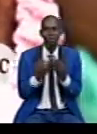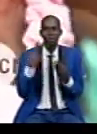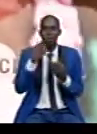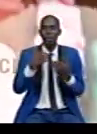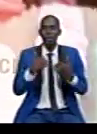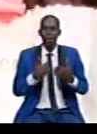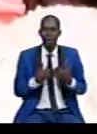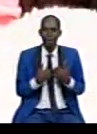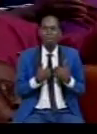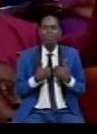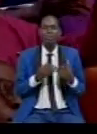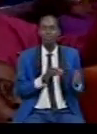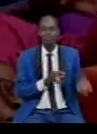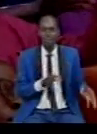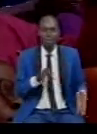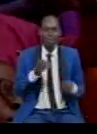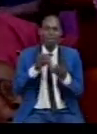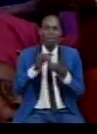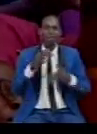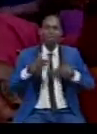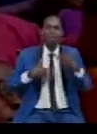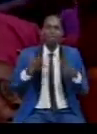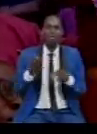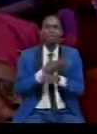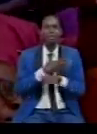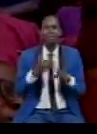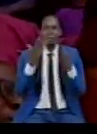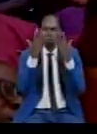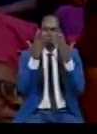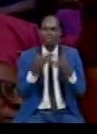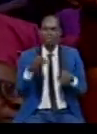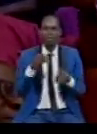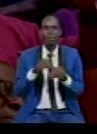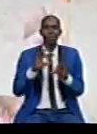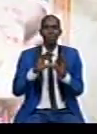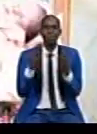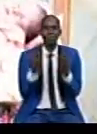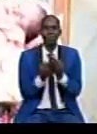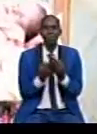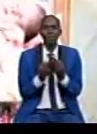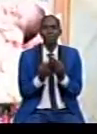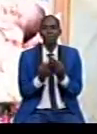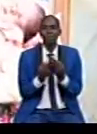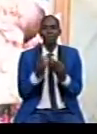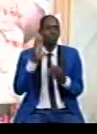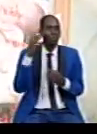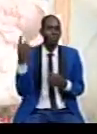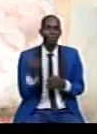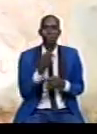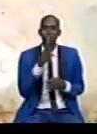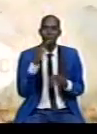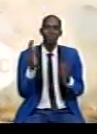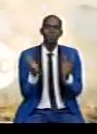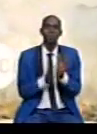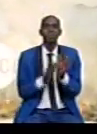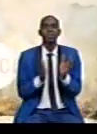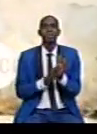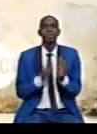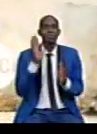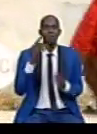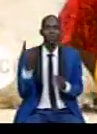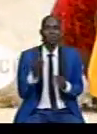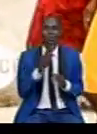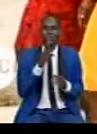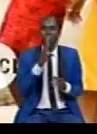added joy? Who has taken away sorrow in my family life? May his name forever be praised. Will we ever be grateful